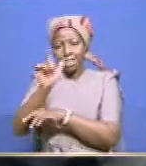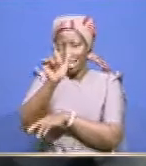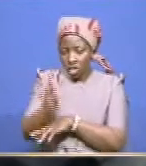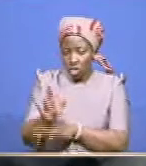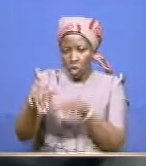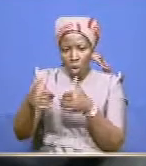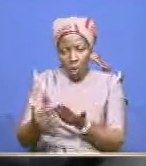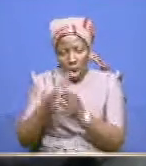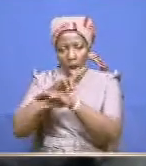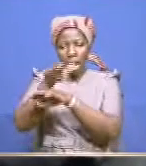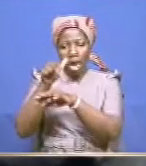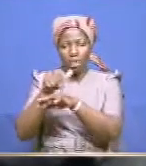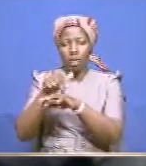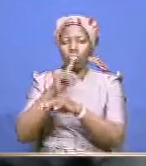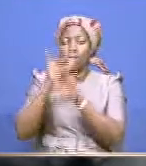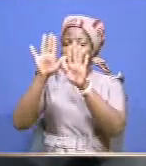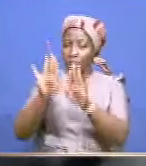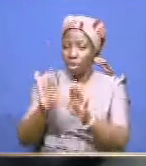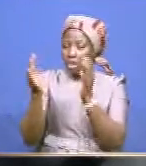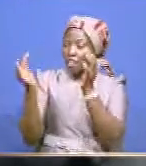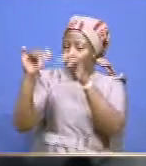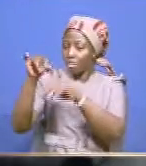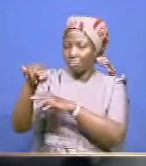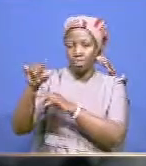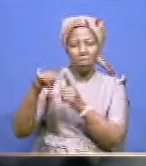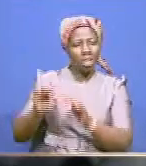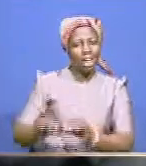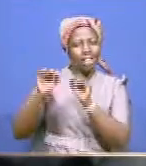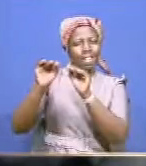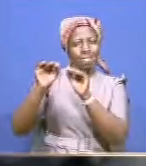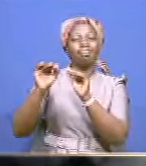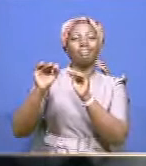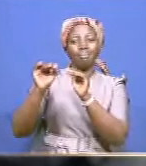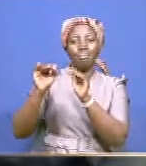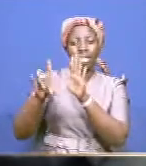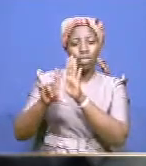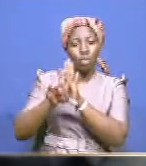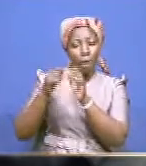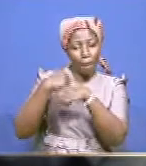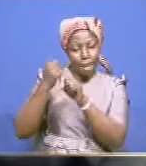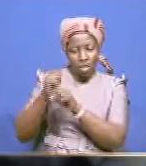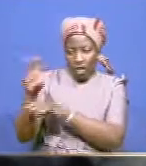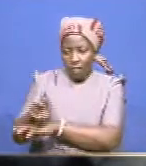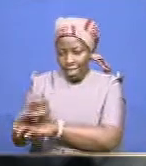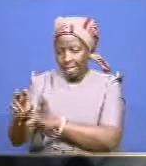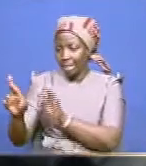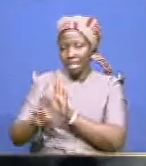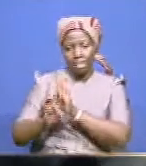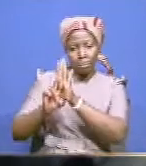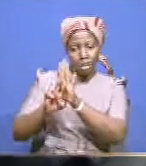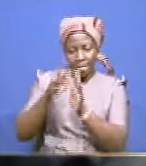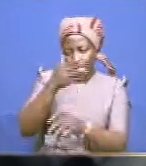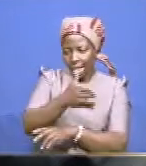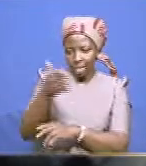the essence of County Assemblies Forum is to advance and promote legislation, oversight and representation, yes, across